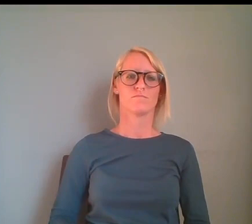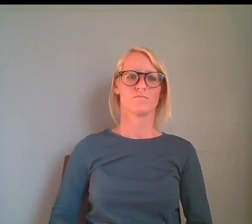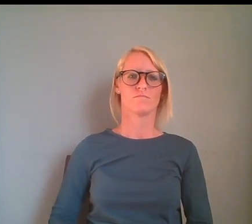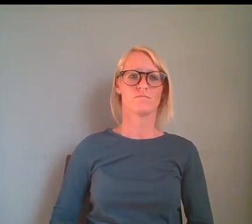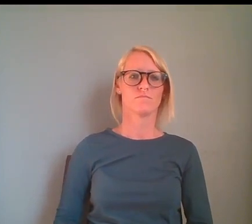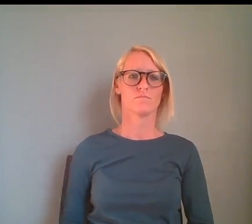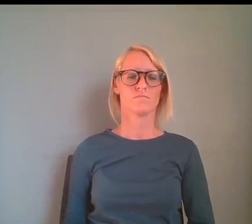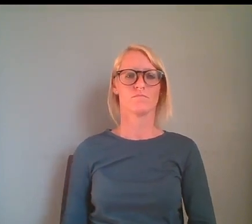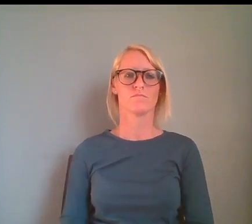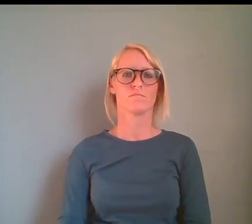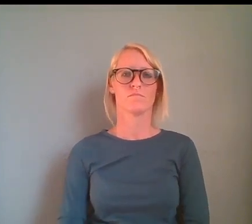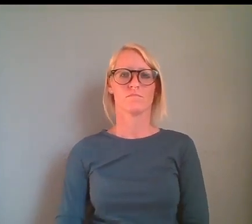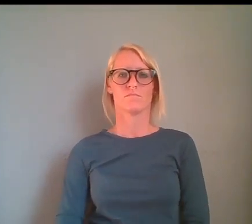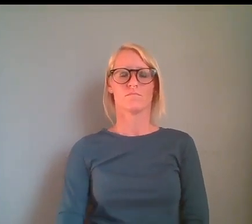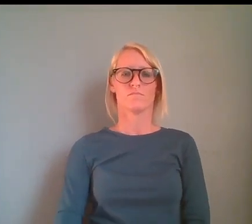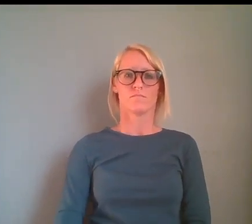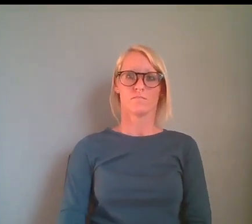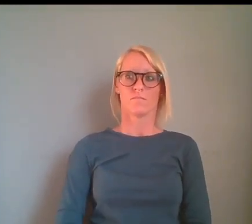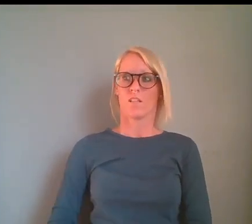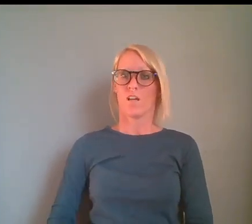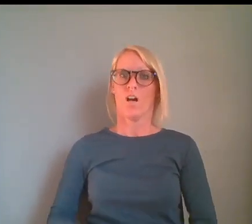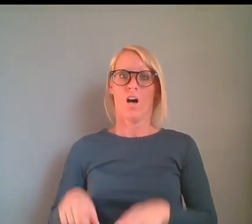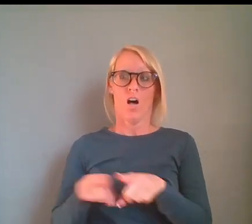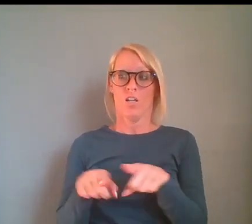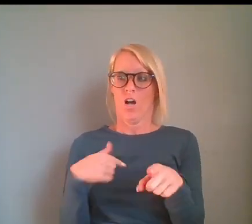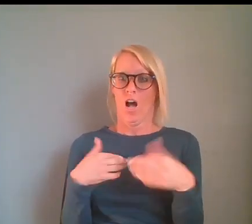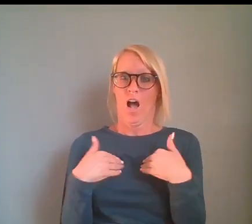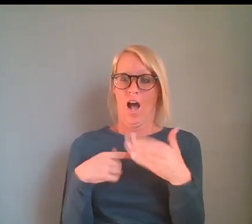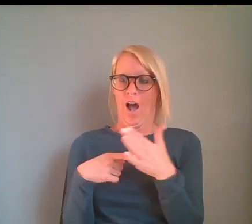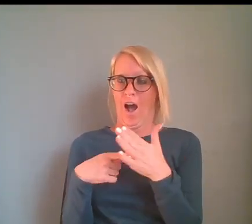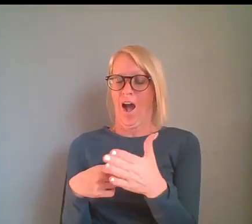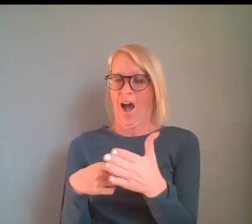got a skull.